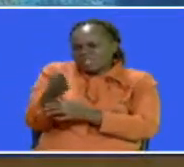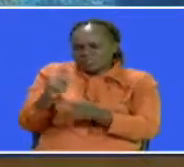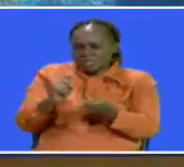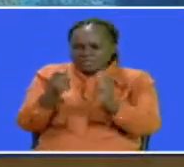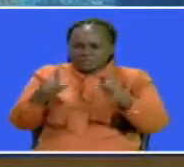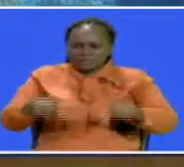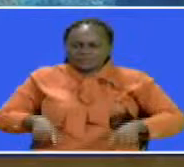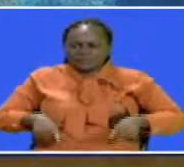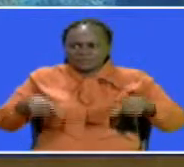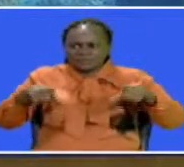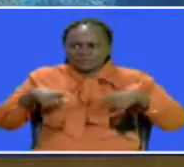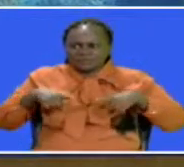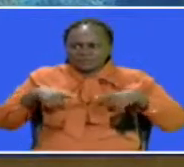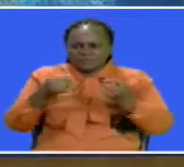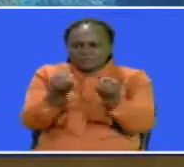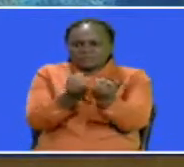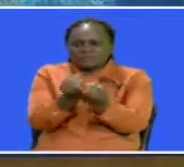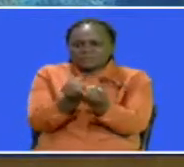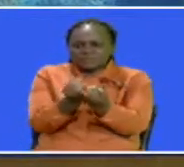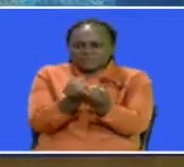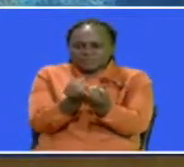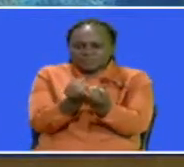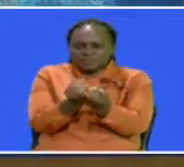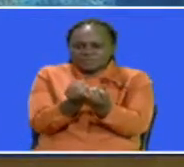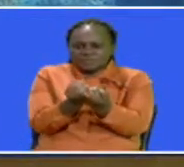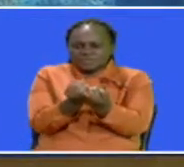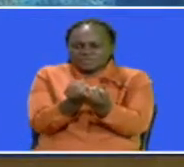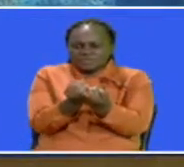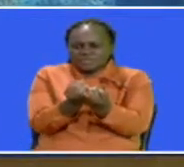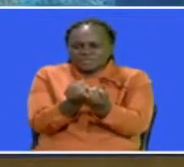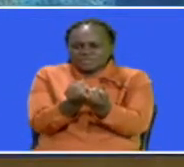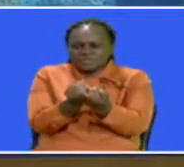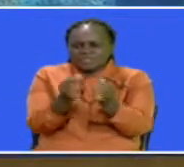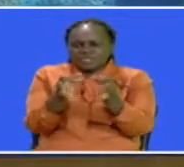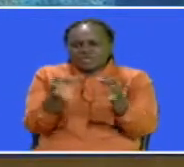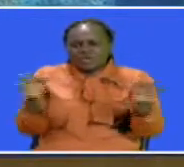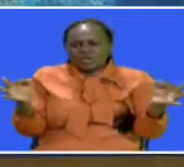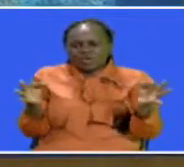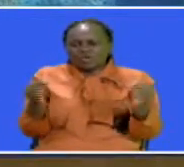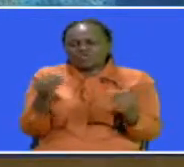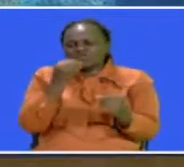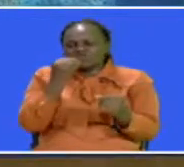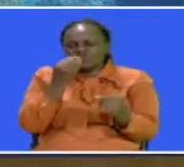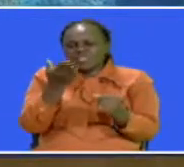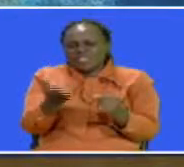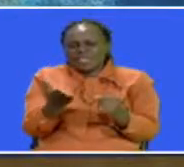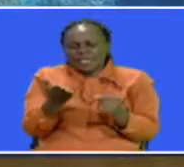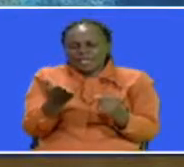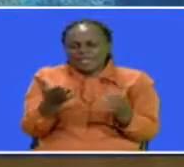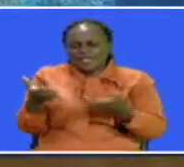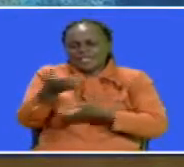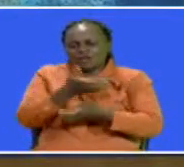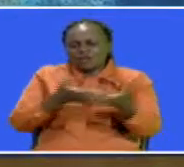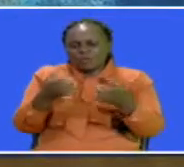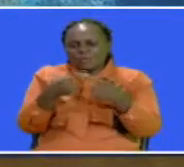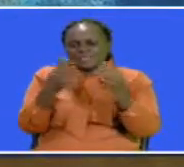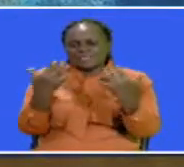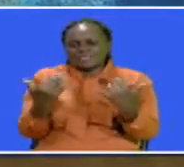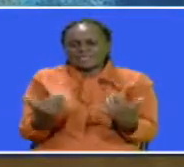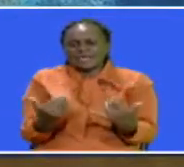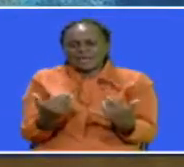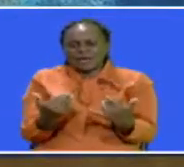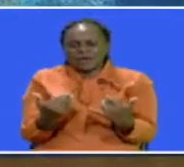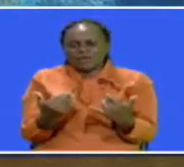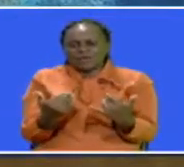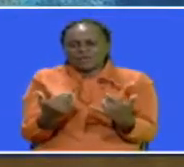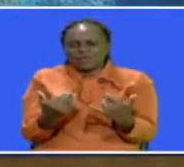transforming lives. The dagaa, including sardines and anchovies, has long been a staple in the local diet and economy. But now, as Levis